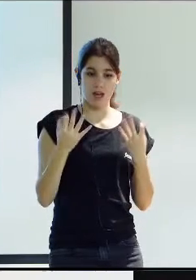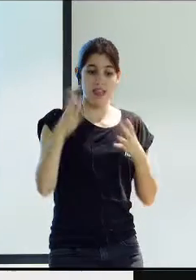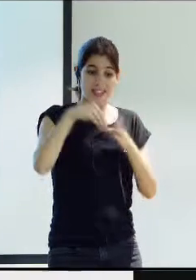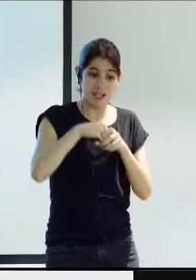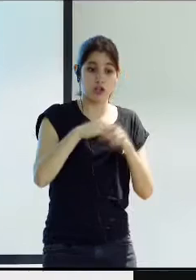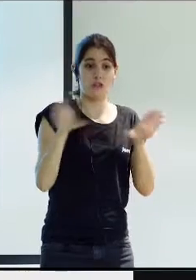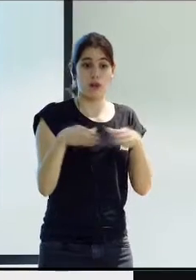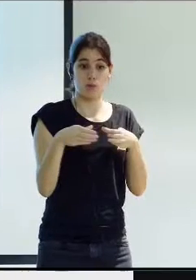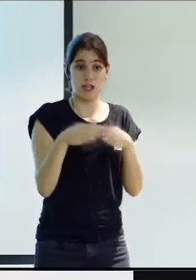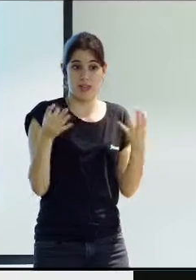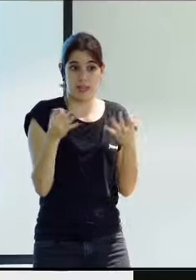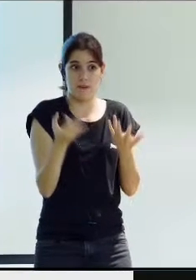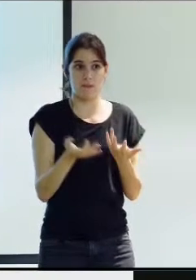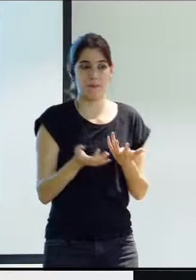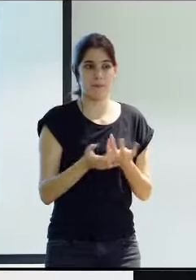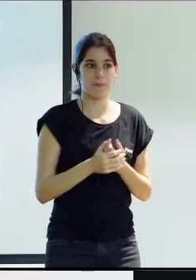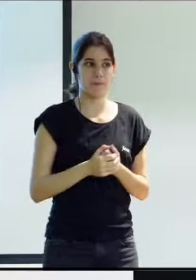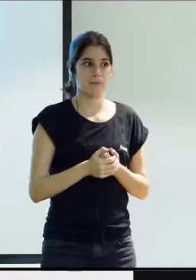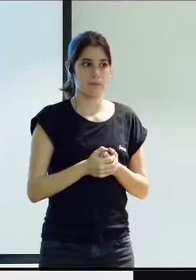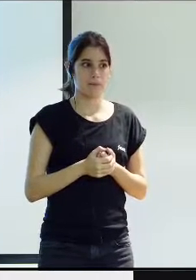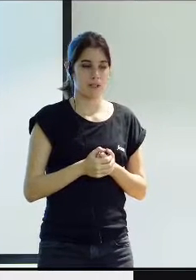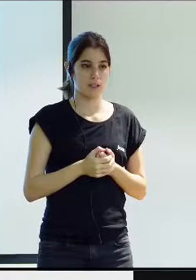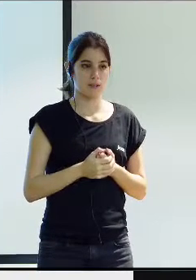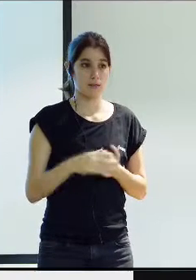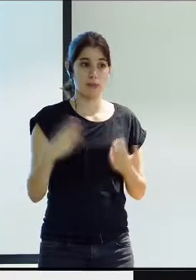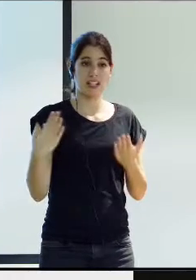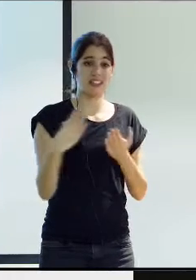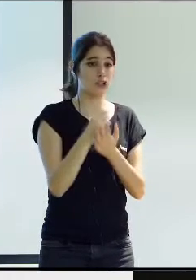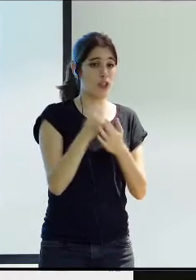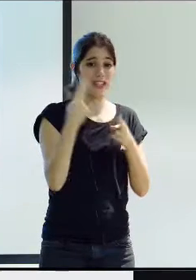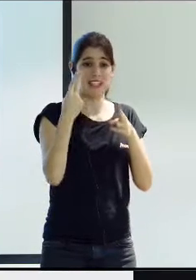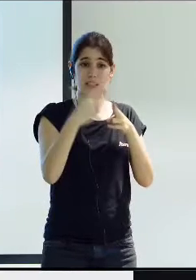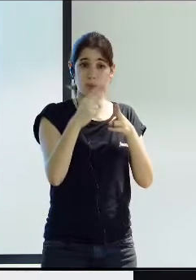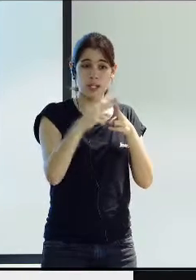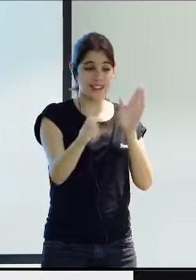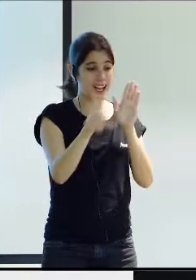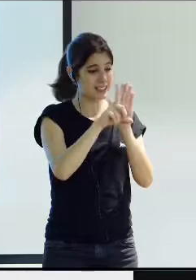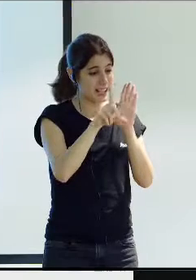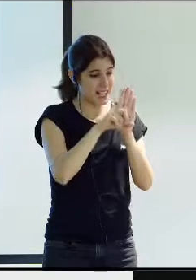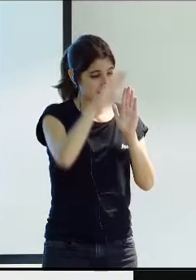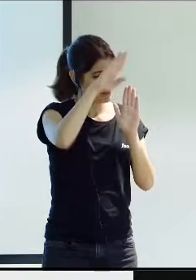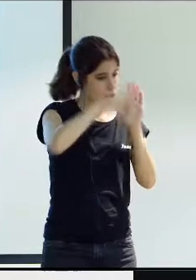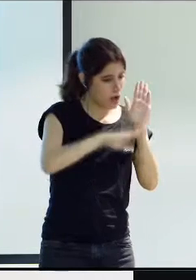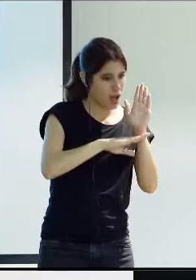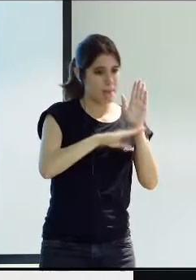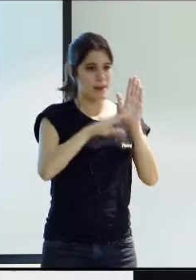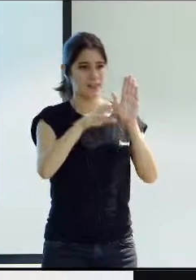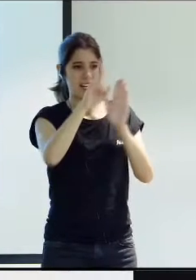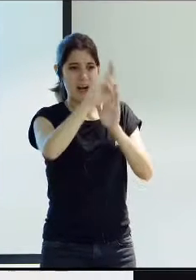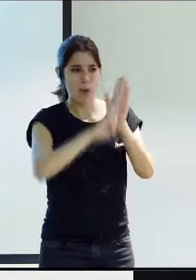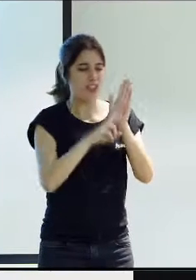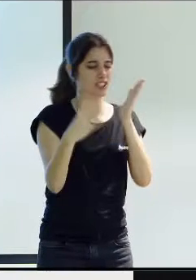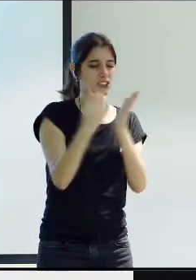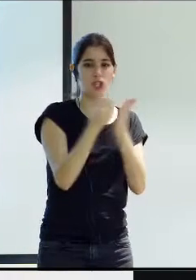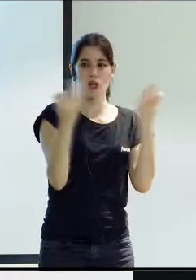and that all policies and programs and laws and regulations have to be developed